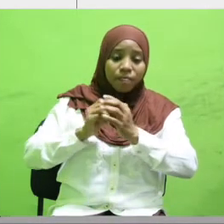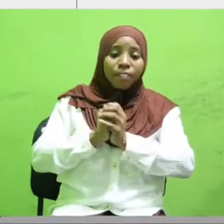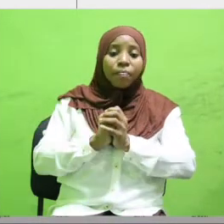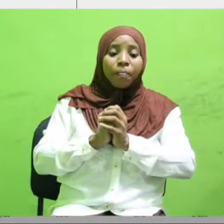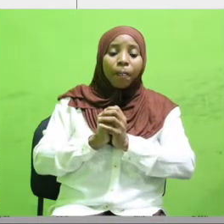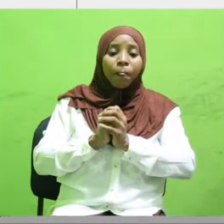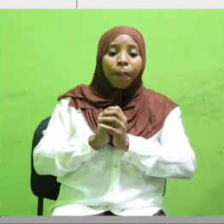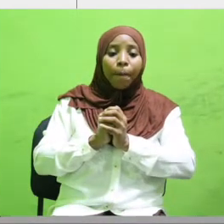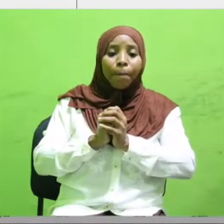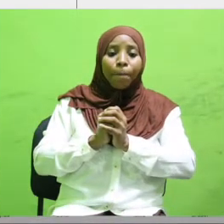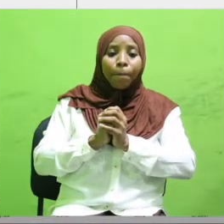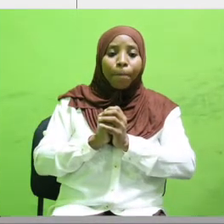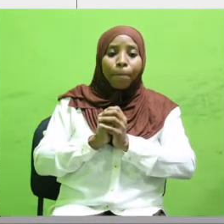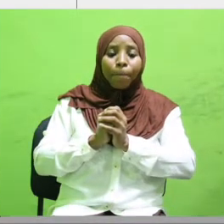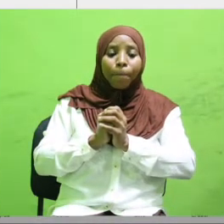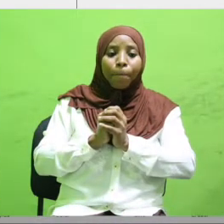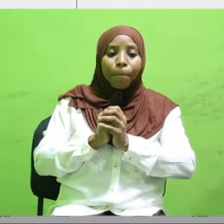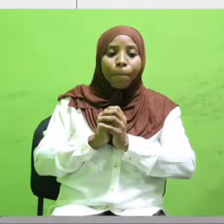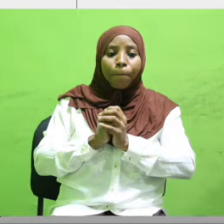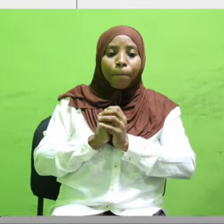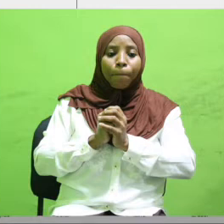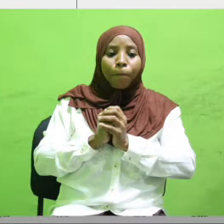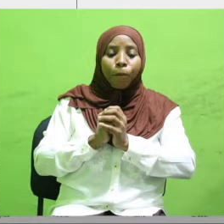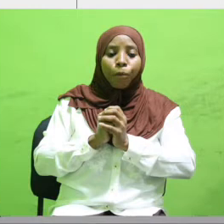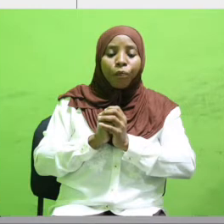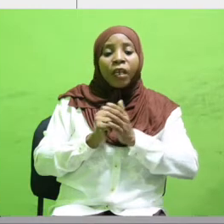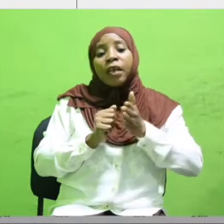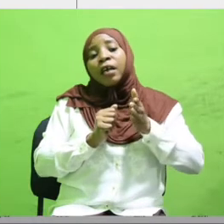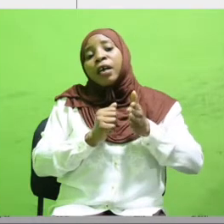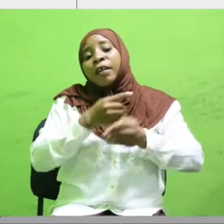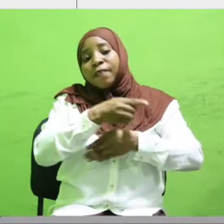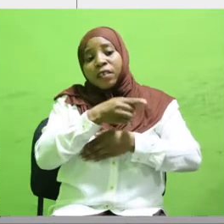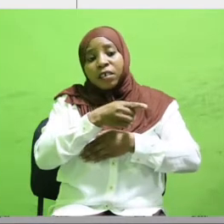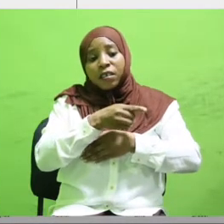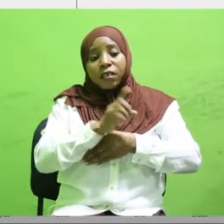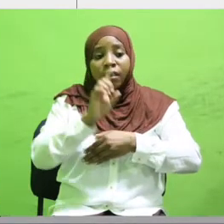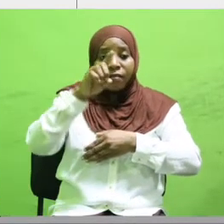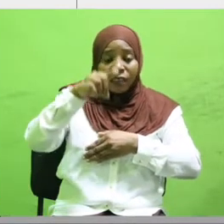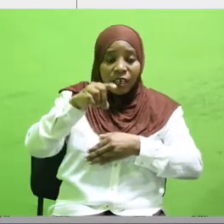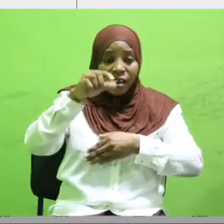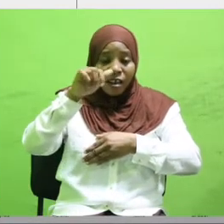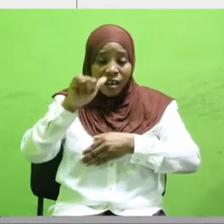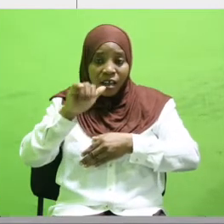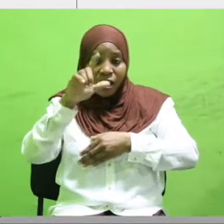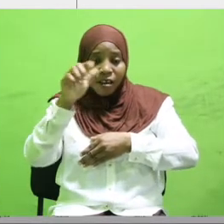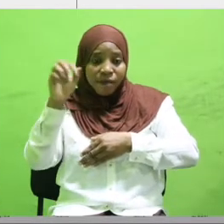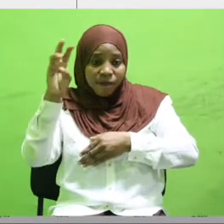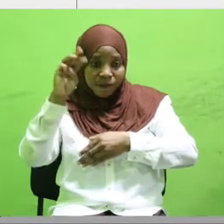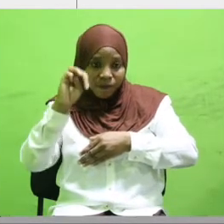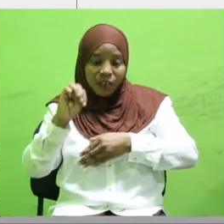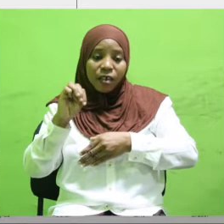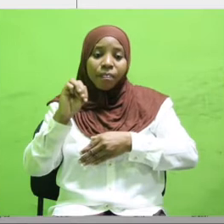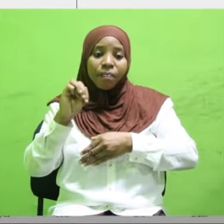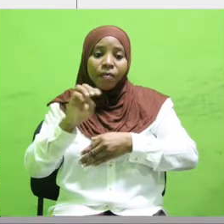to answer the question, we begin with phylum Zygomycota. we can look into their